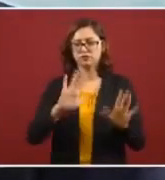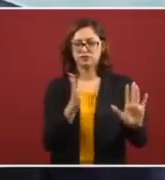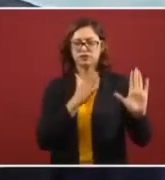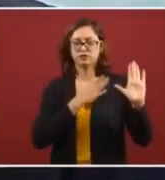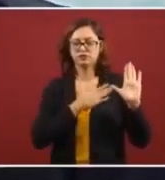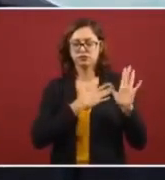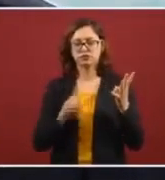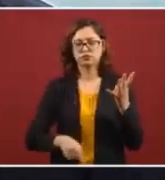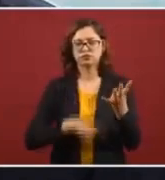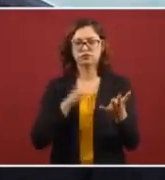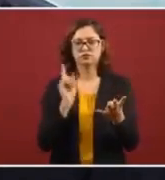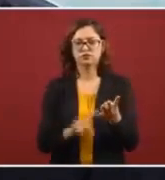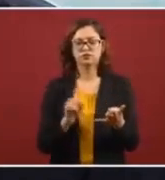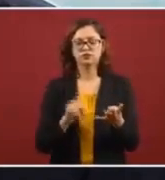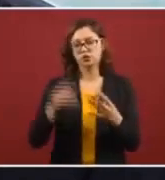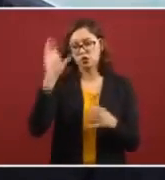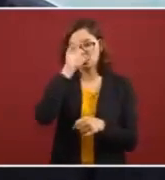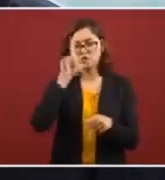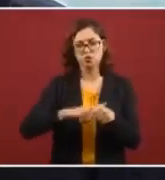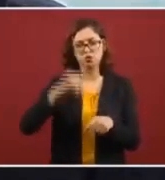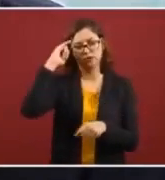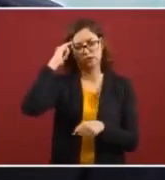academic, art,